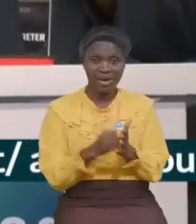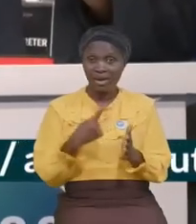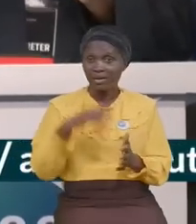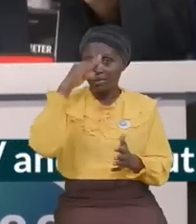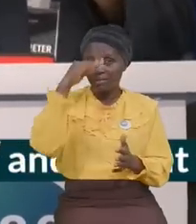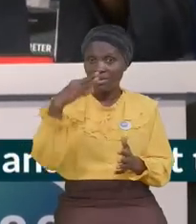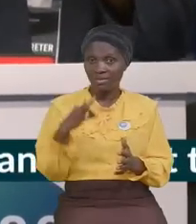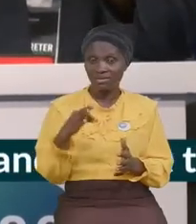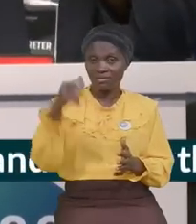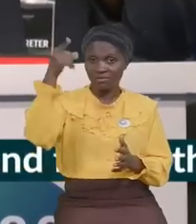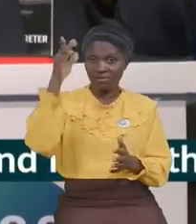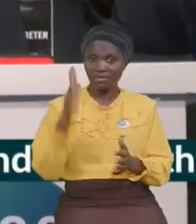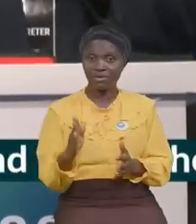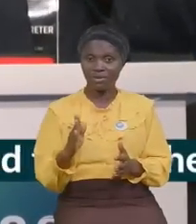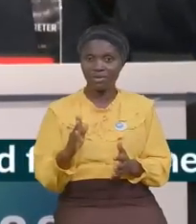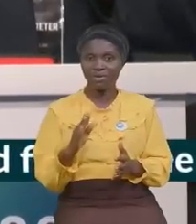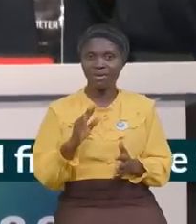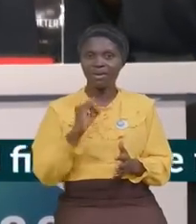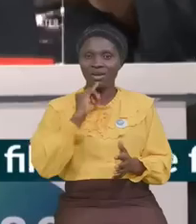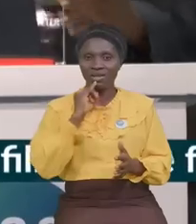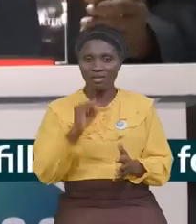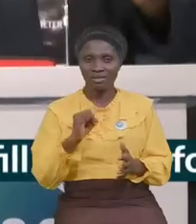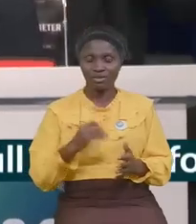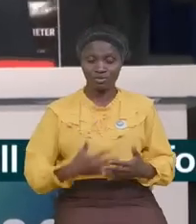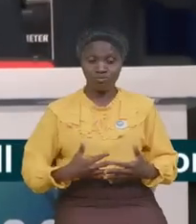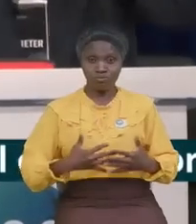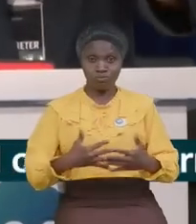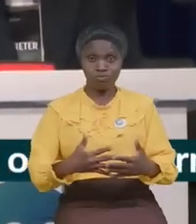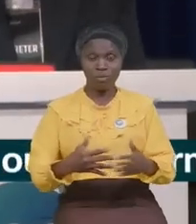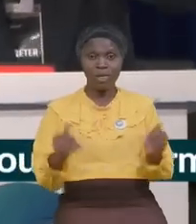God is pregnant with solutions.